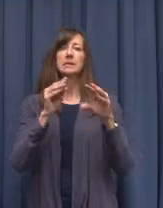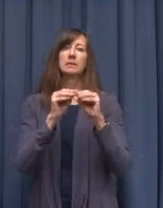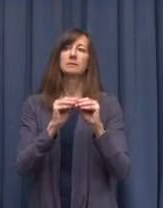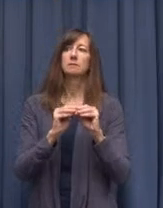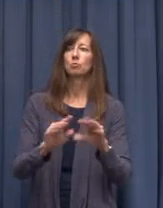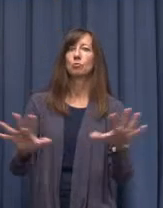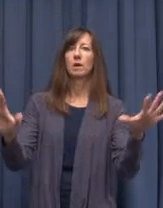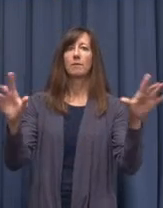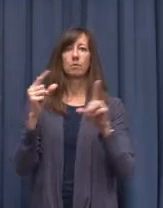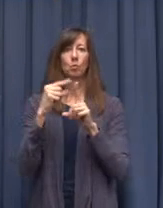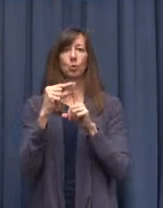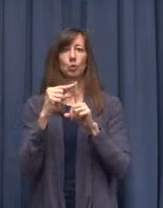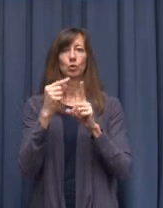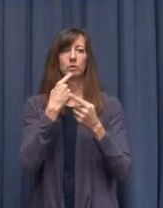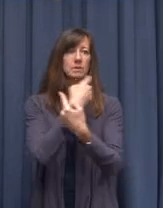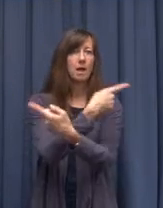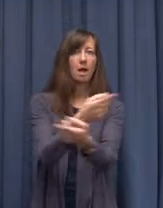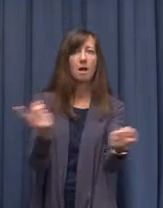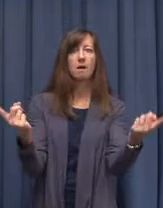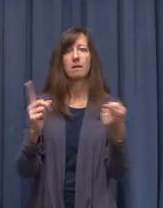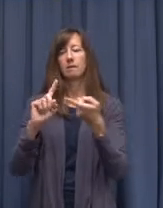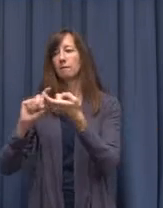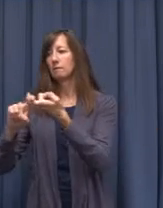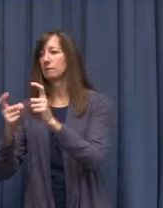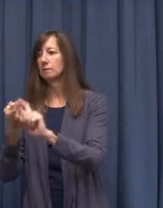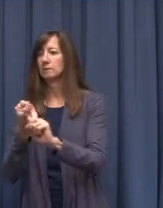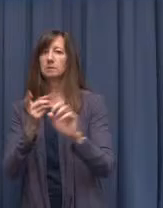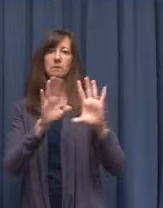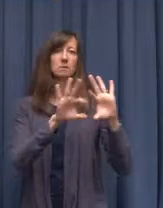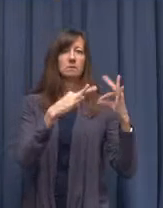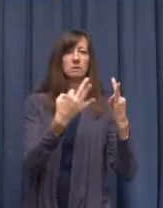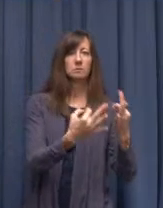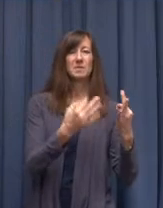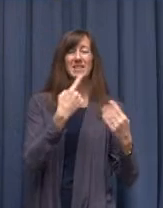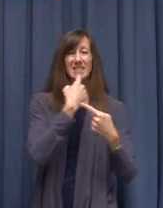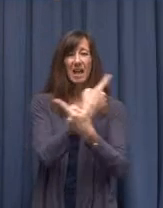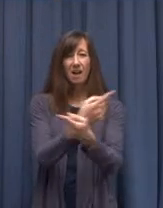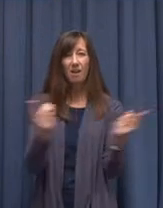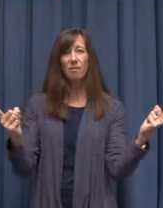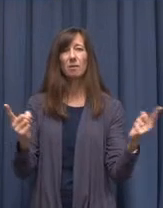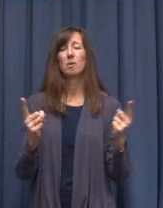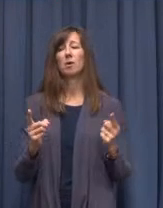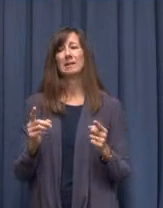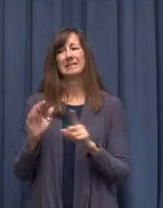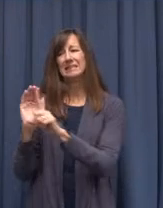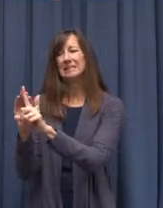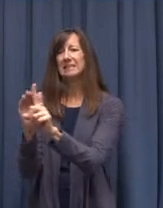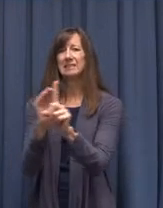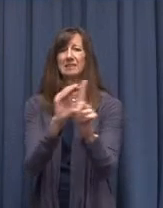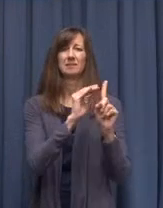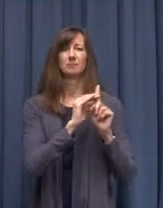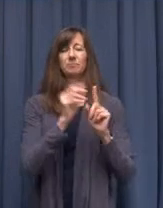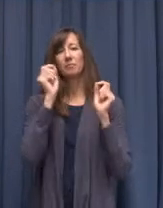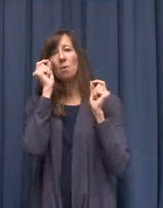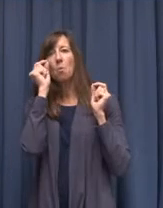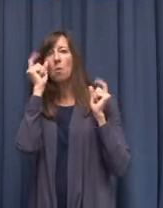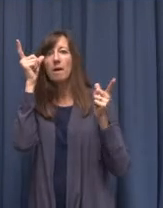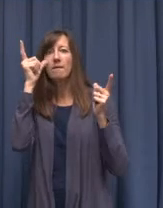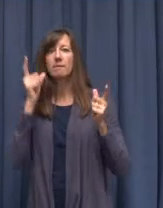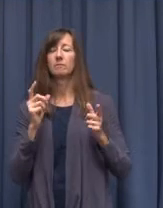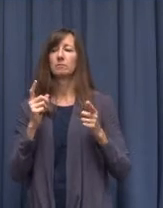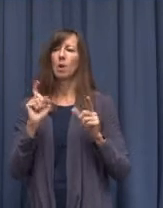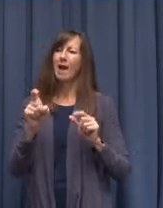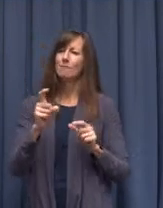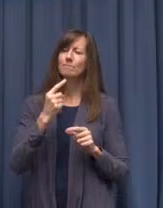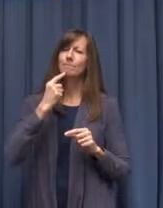family. And let this serve as a wake-up call for all of us to take this seriously and follow the